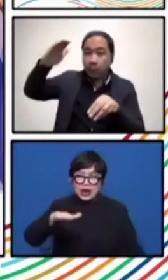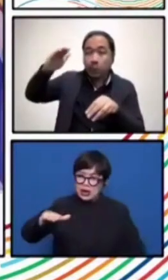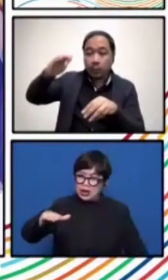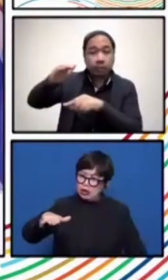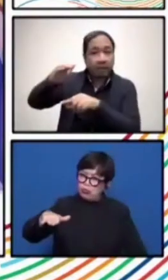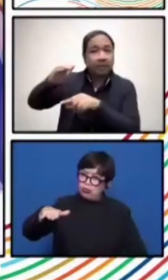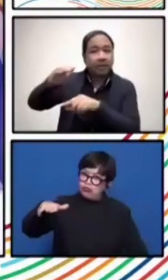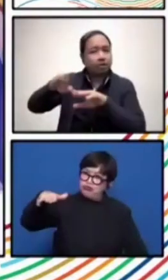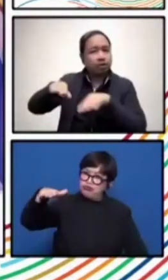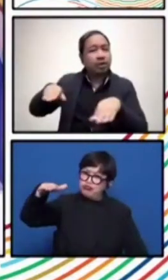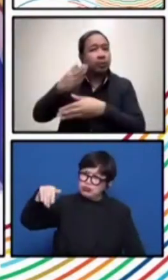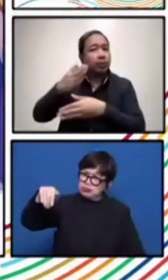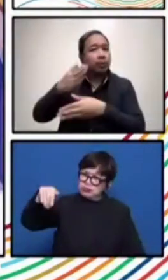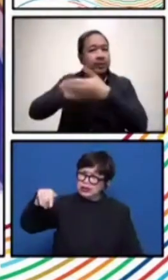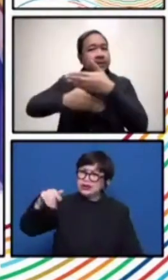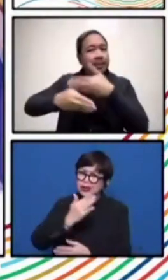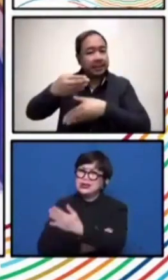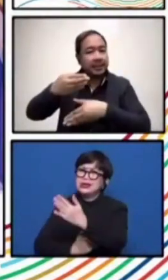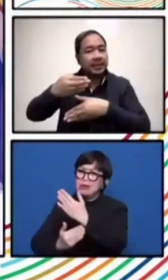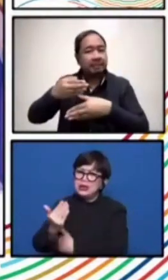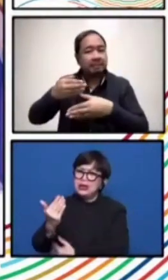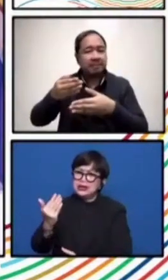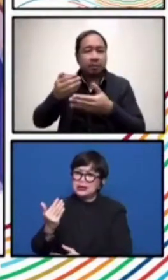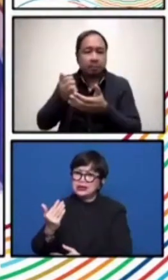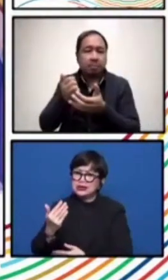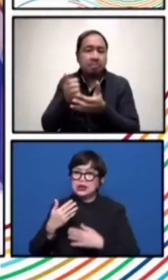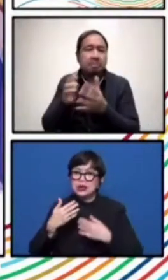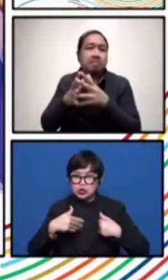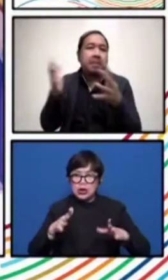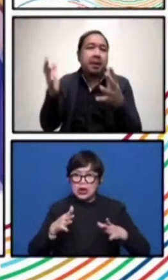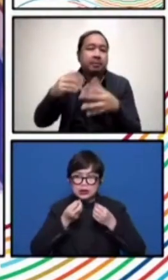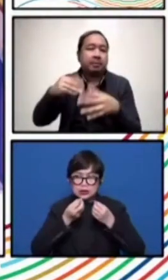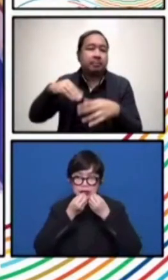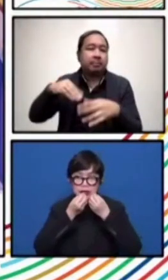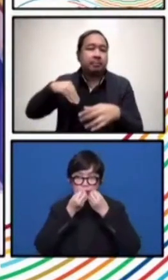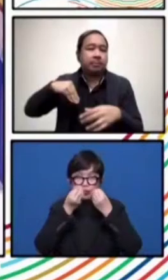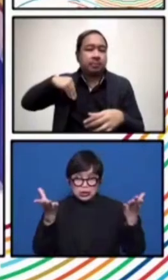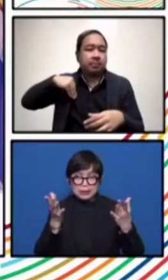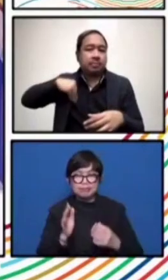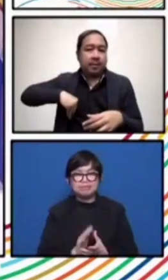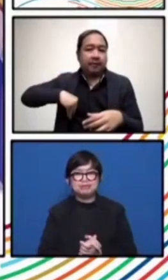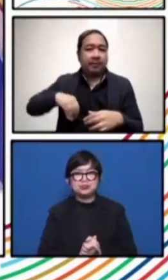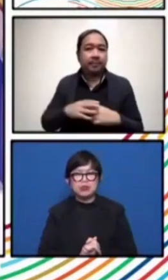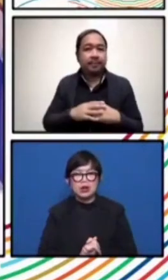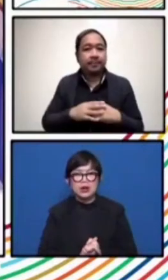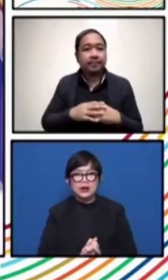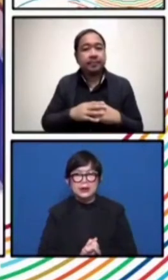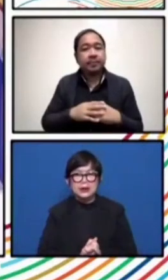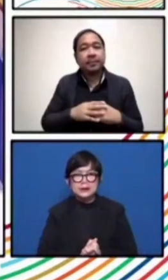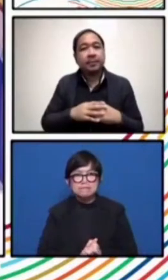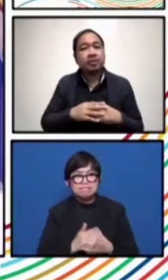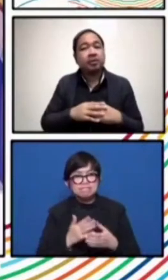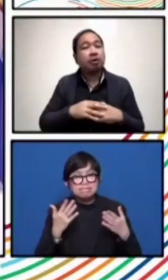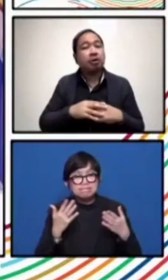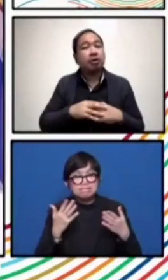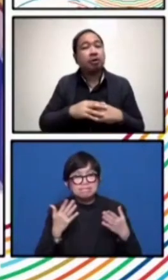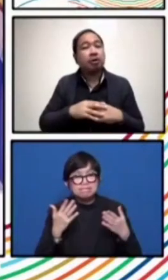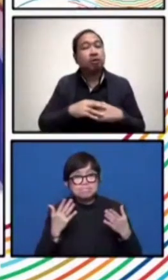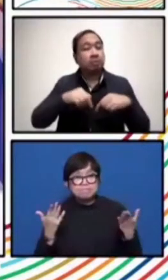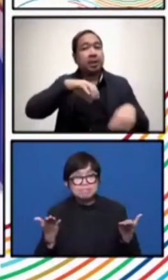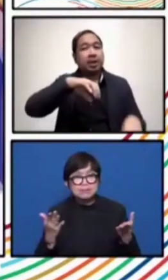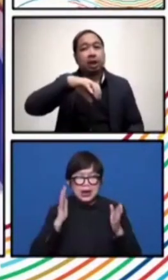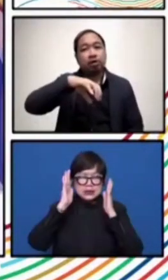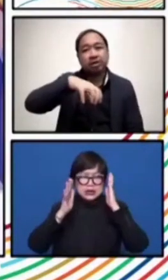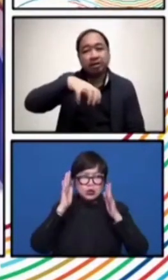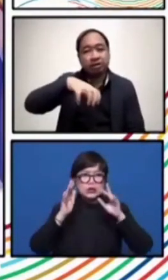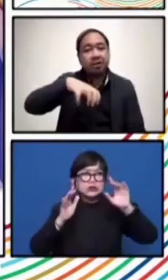um as I said earlier in a highly dispersed geographically dispersed a small island